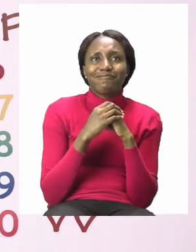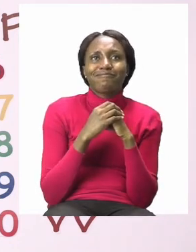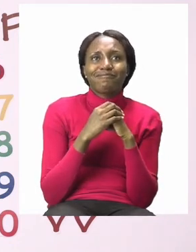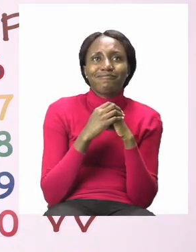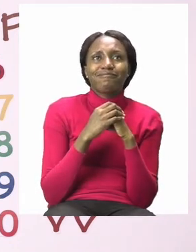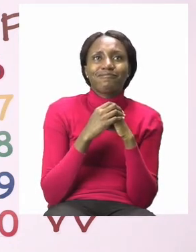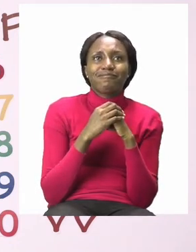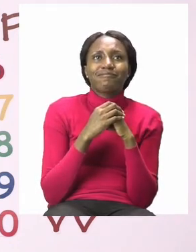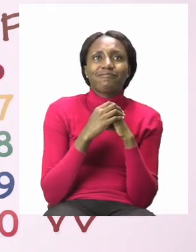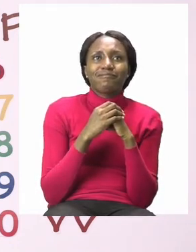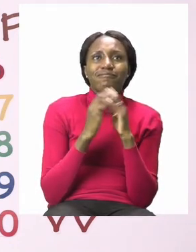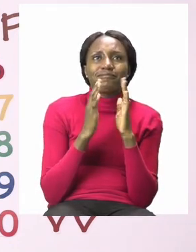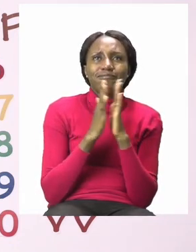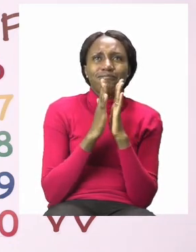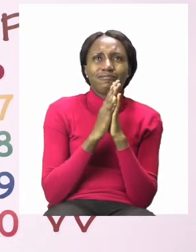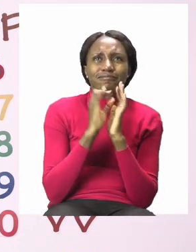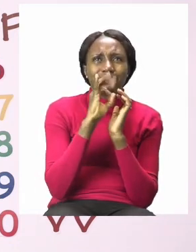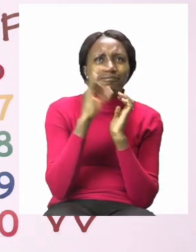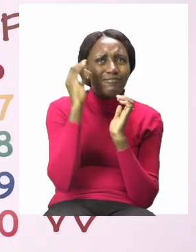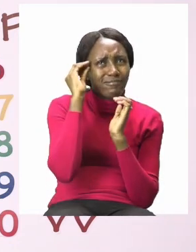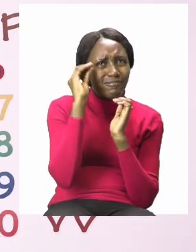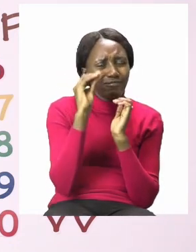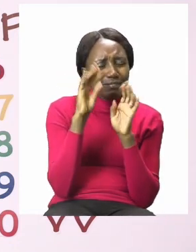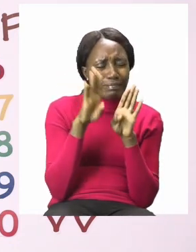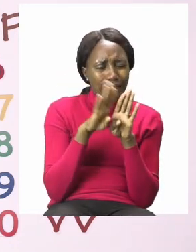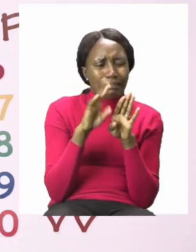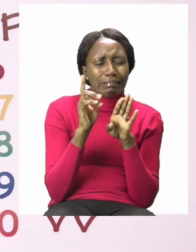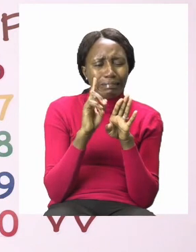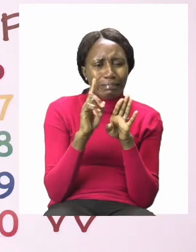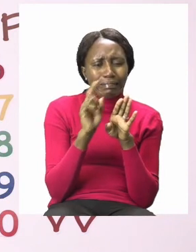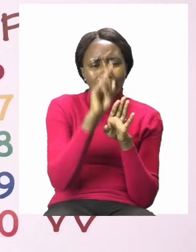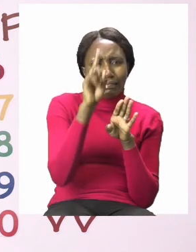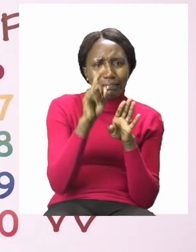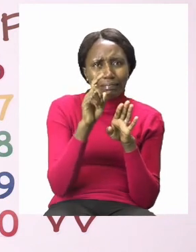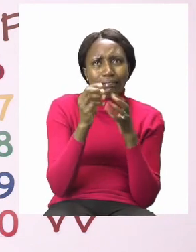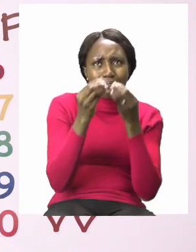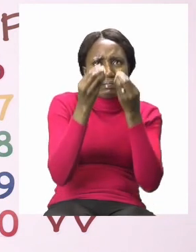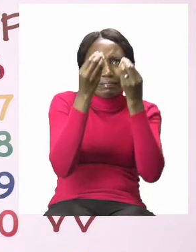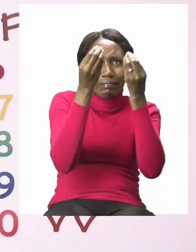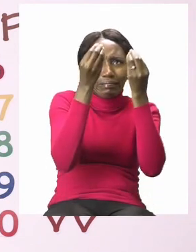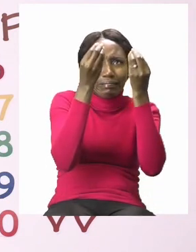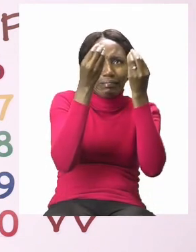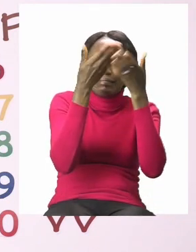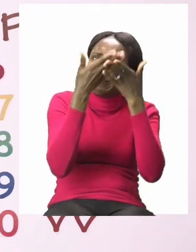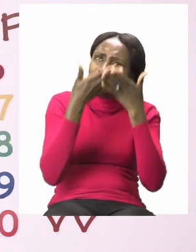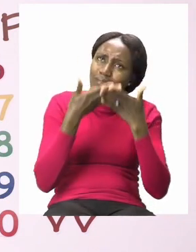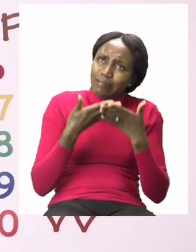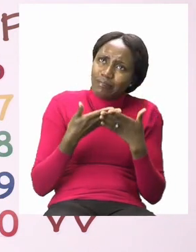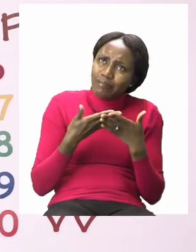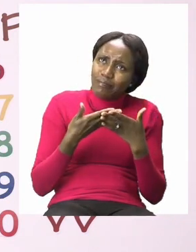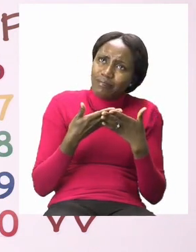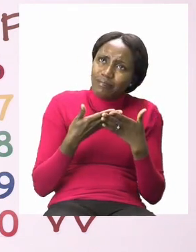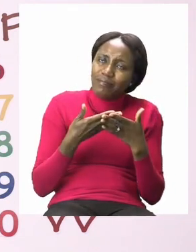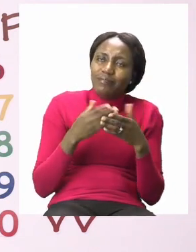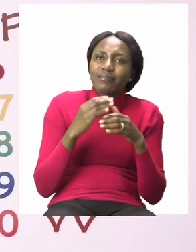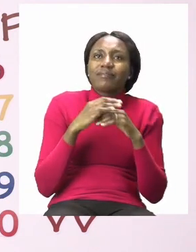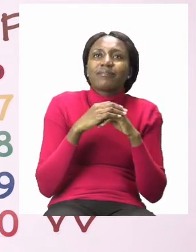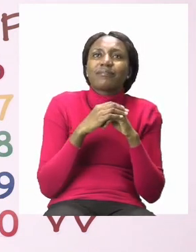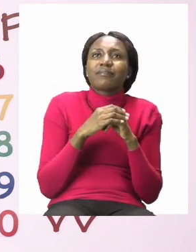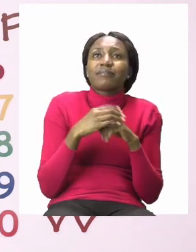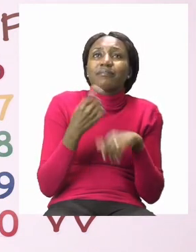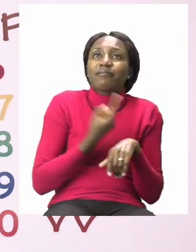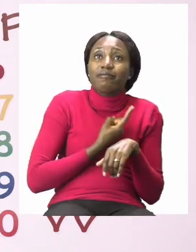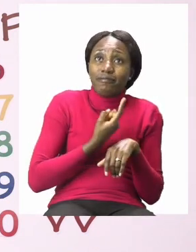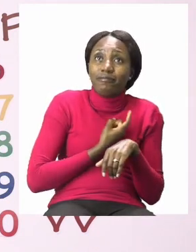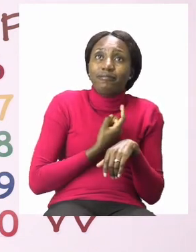Remember, if you're not sure what to do, you can always ask an adult for help. Just make sure that you finish